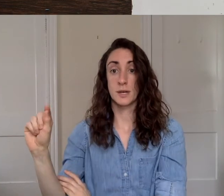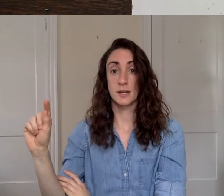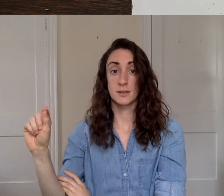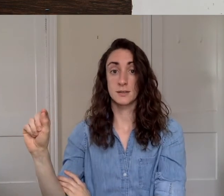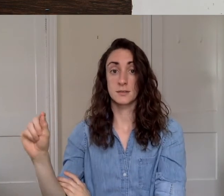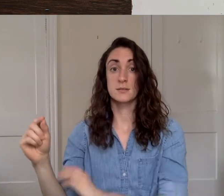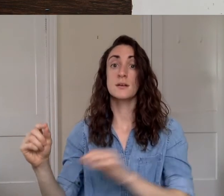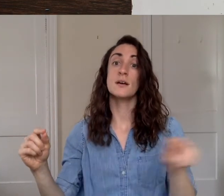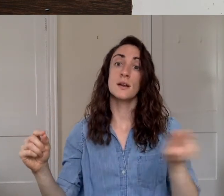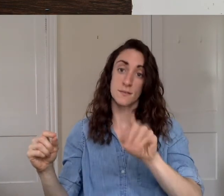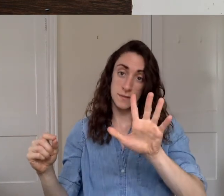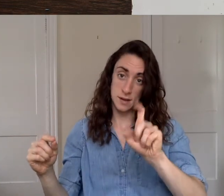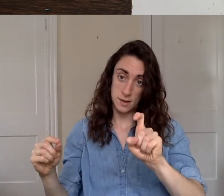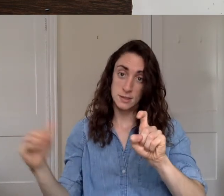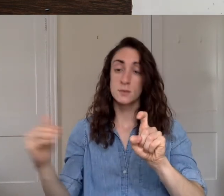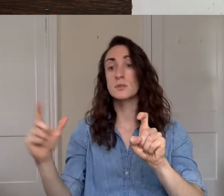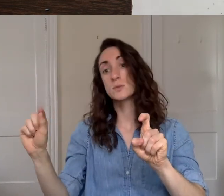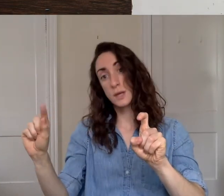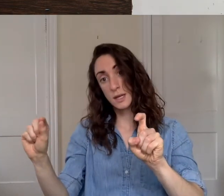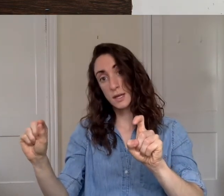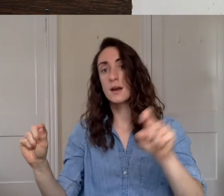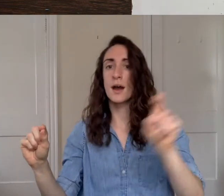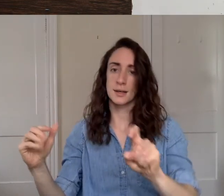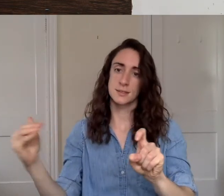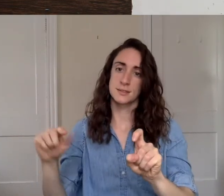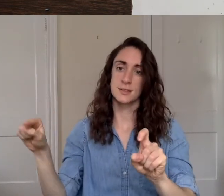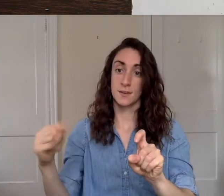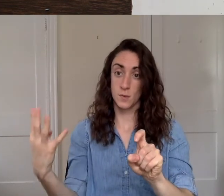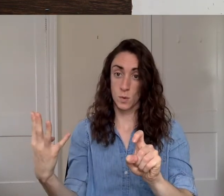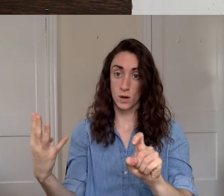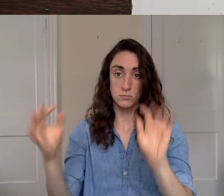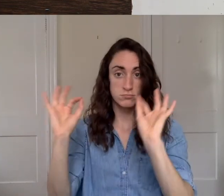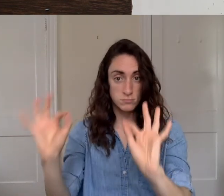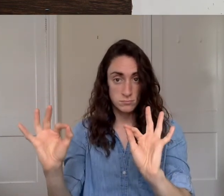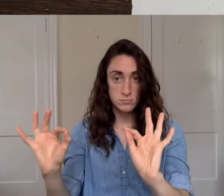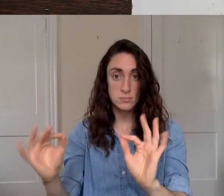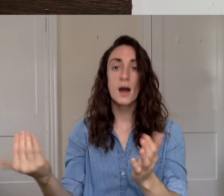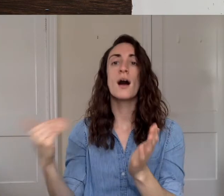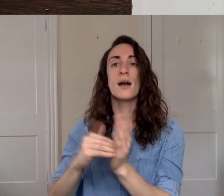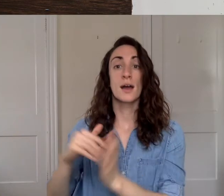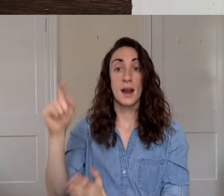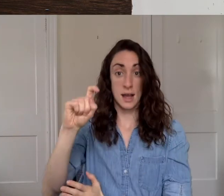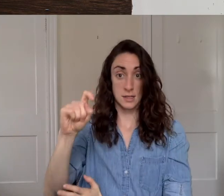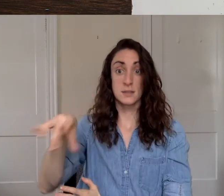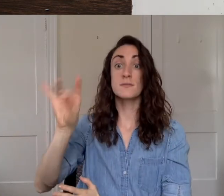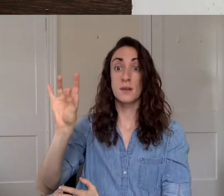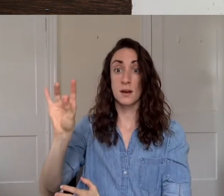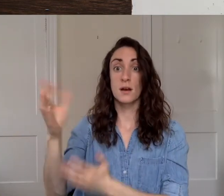8 plus 12 is 20. Now we've got negative 5x equals 20, x equals negative 4.